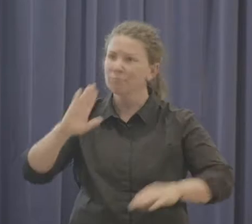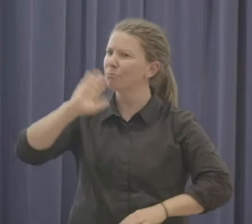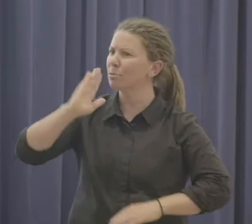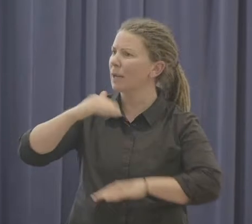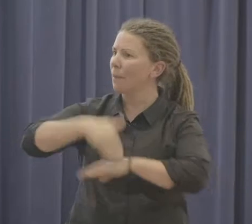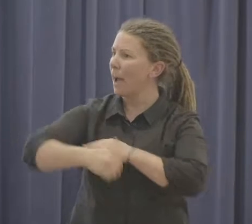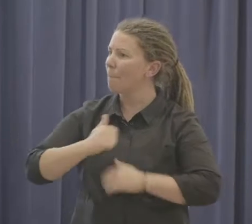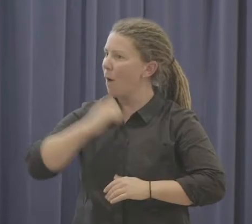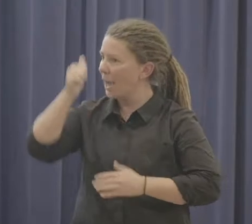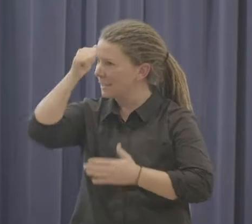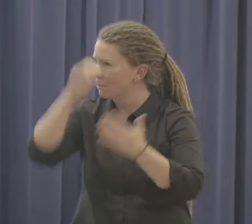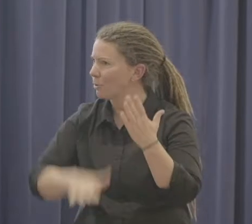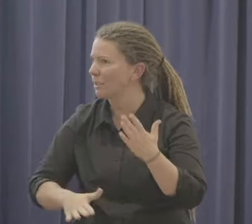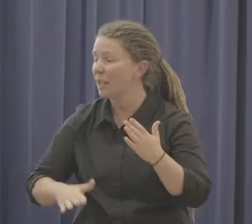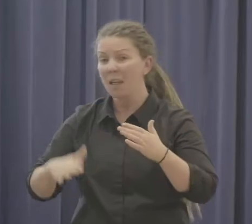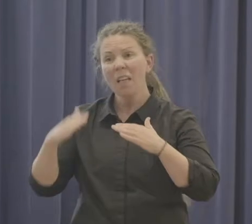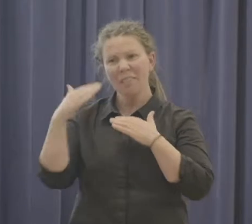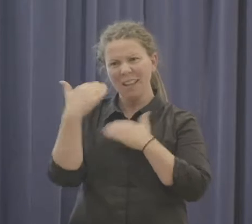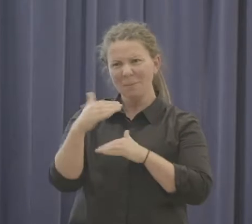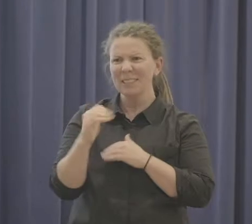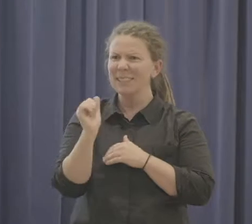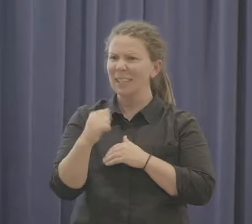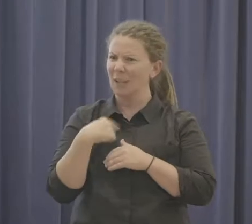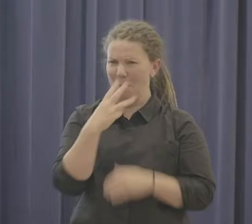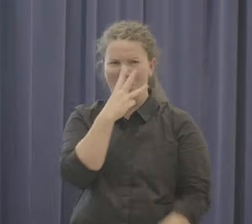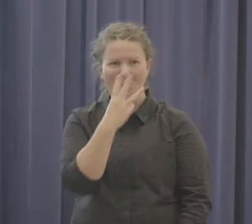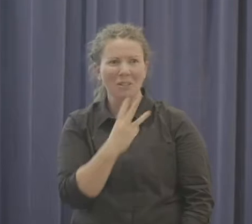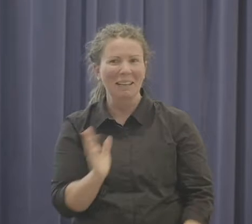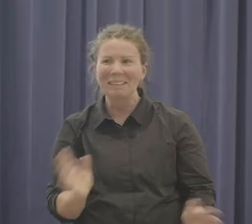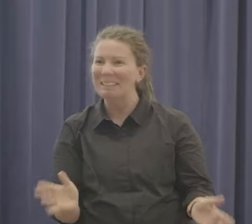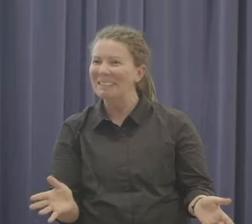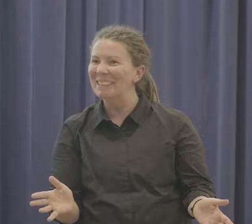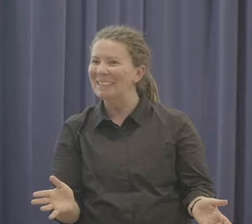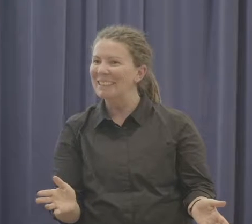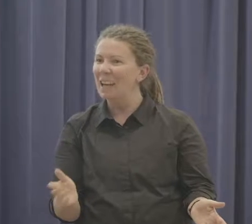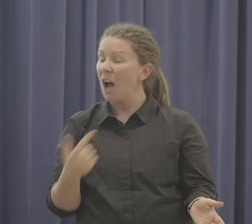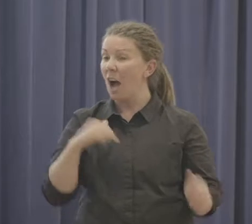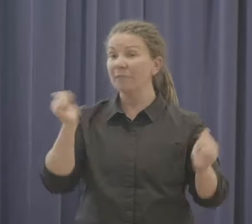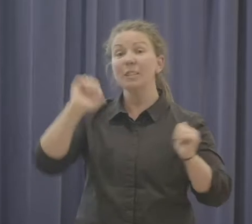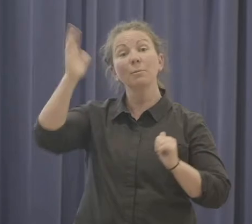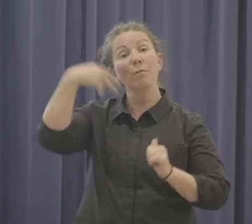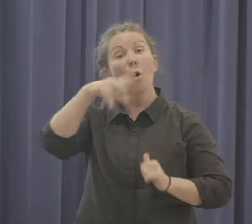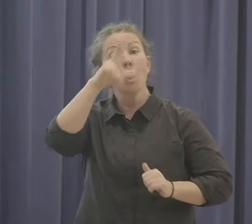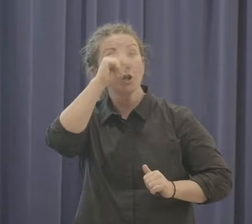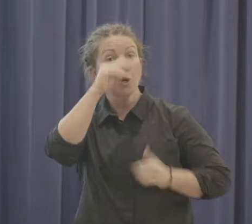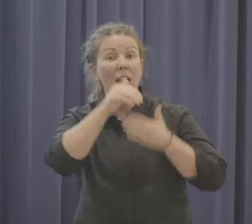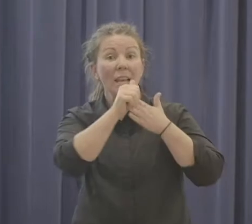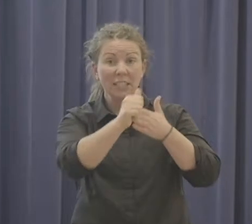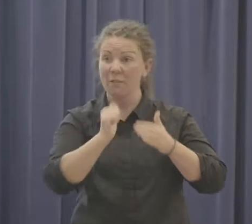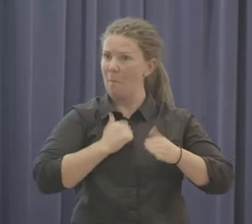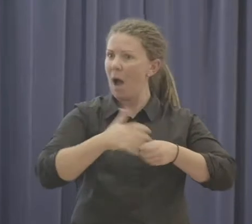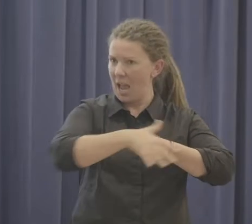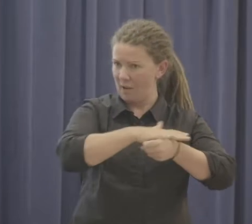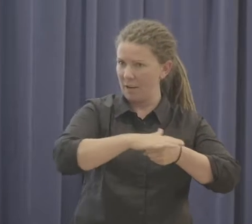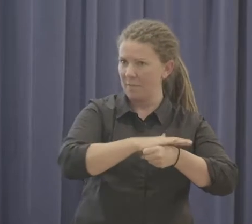talk about my experiences, though they may be limited as I'm only 13. I've done a youth leadership council for my local